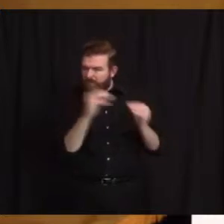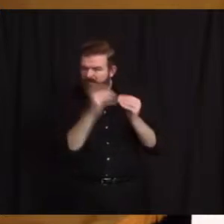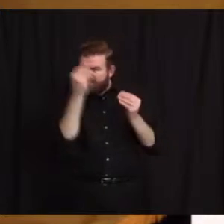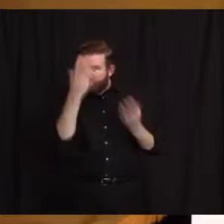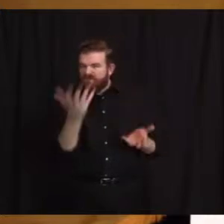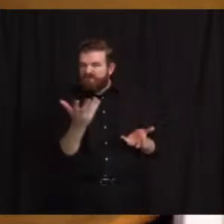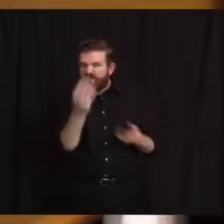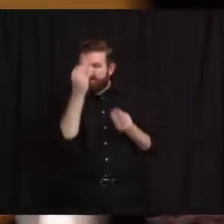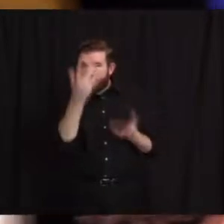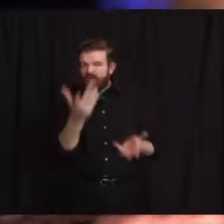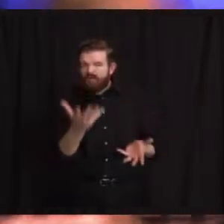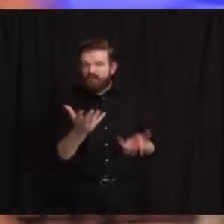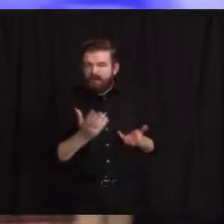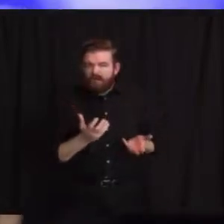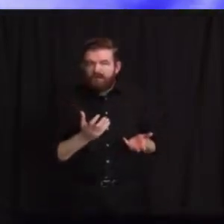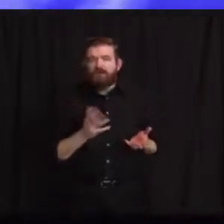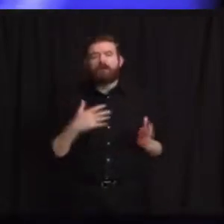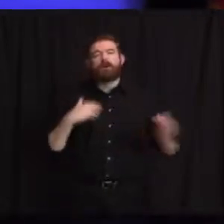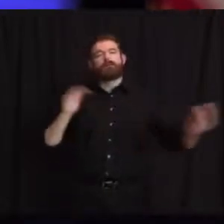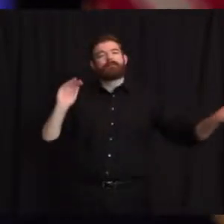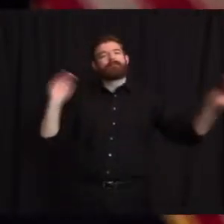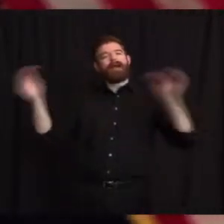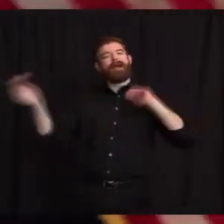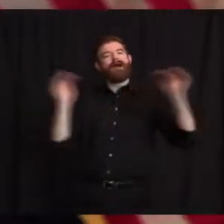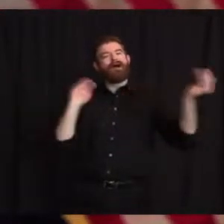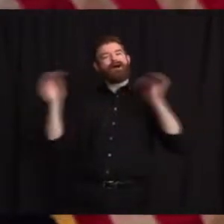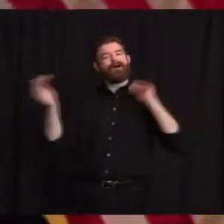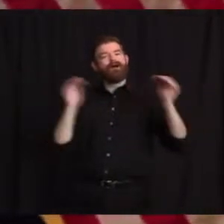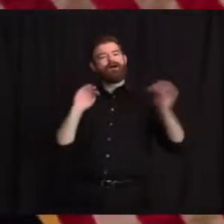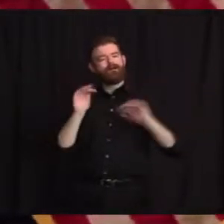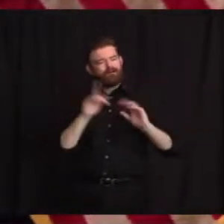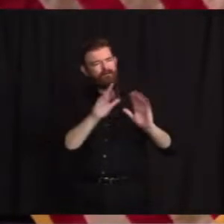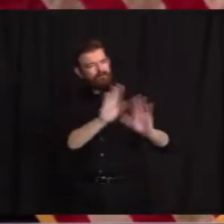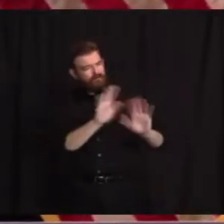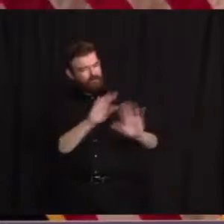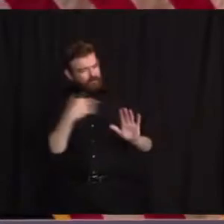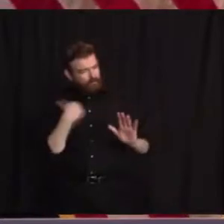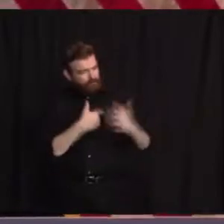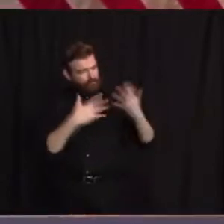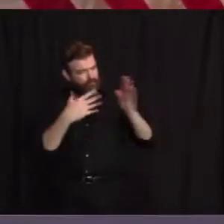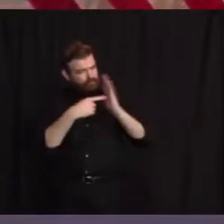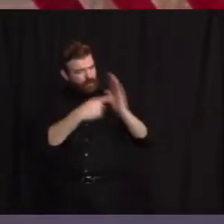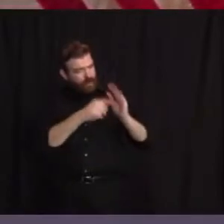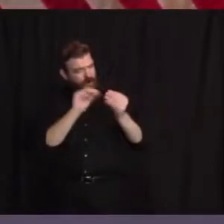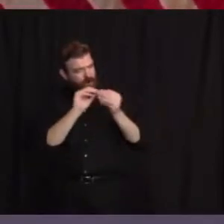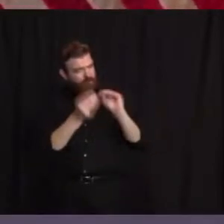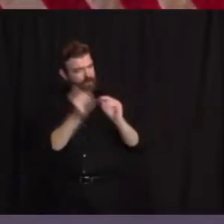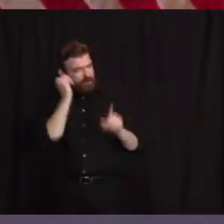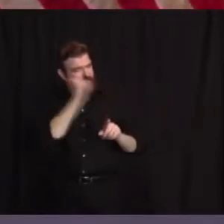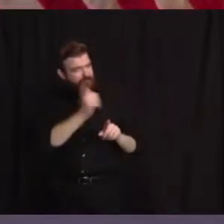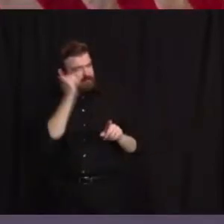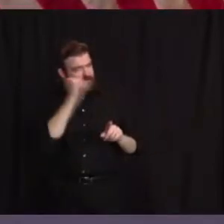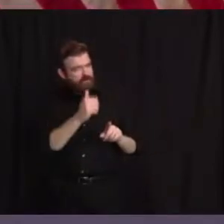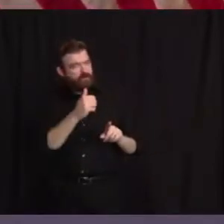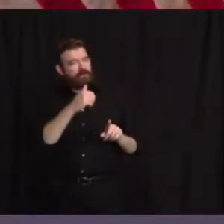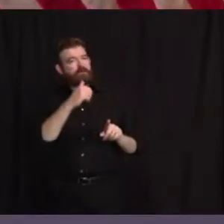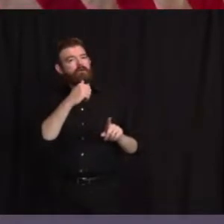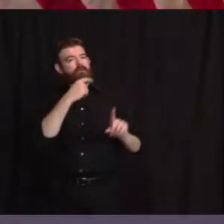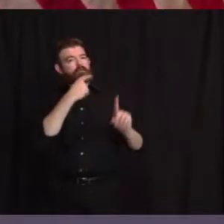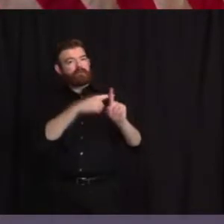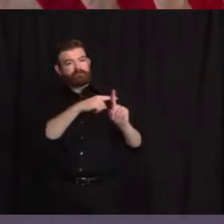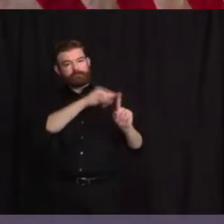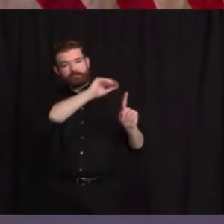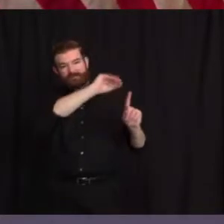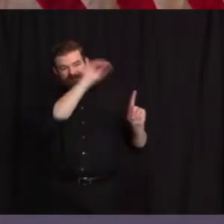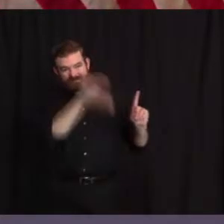I would just say this, Judy, tell me if you disagree with this. First of all, we show the number of positives every day. Right. I don't know that we have the positivity rate for